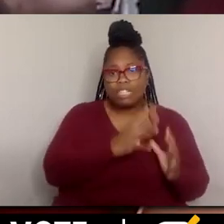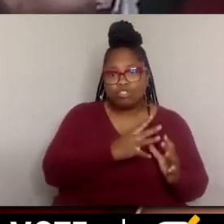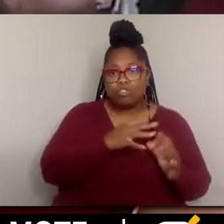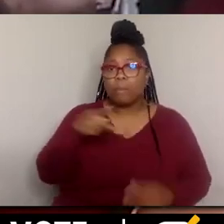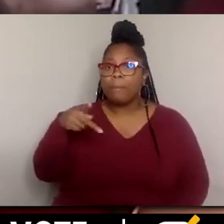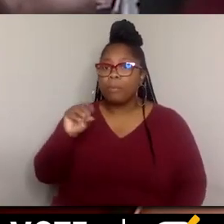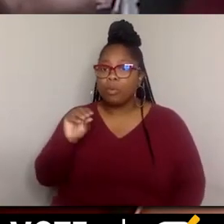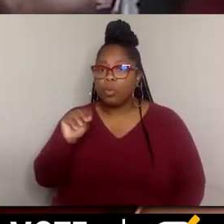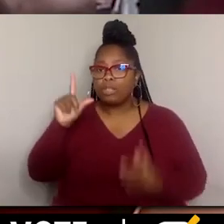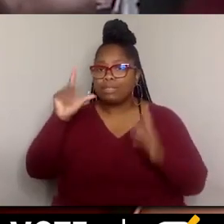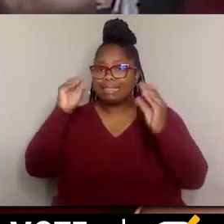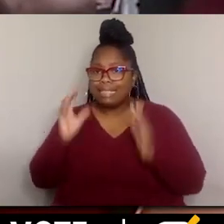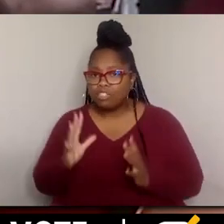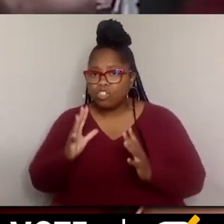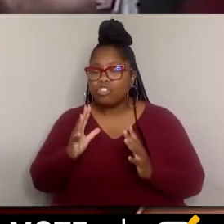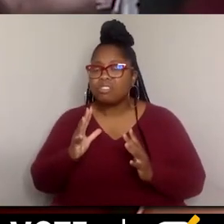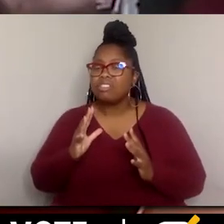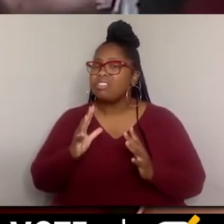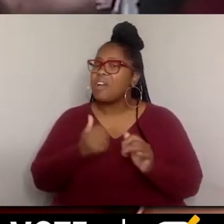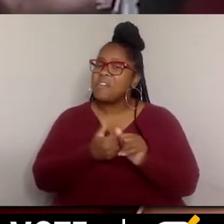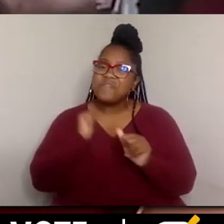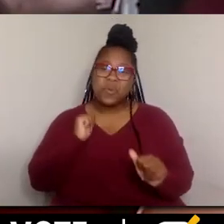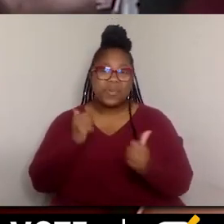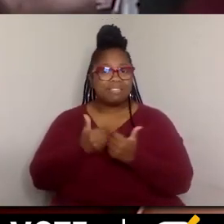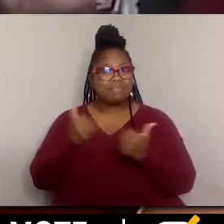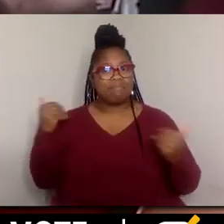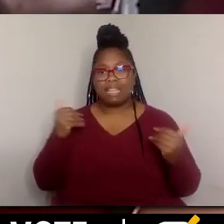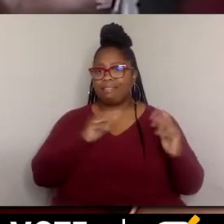teachers to avoid split classes.